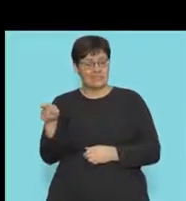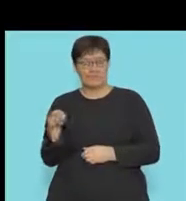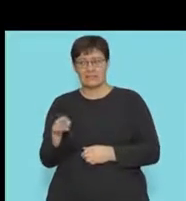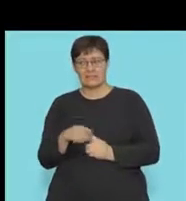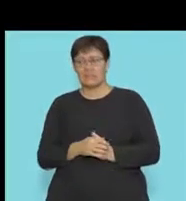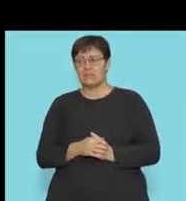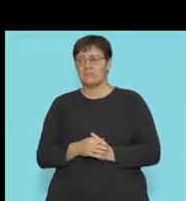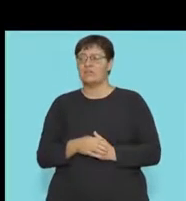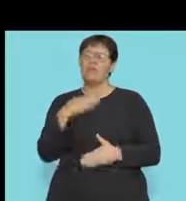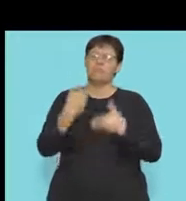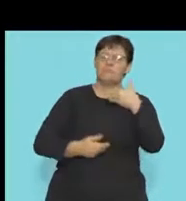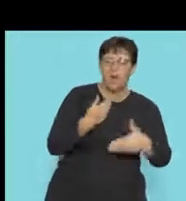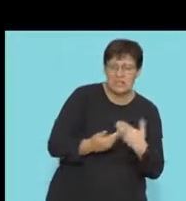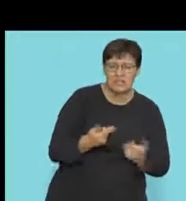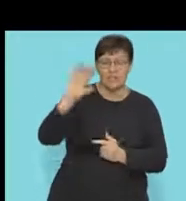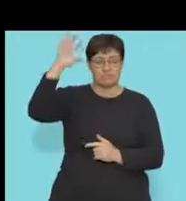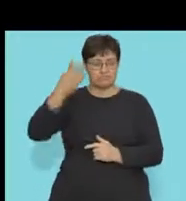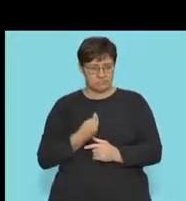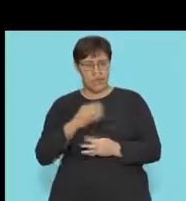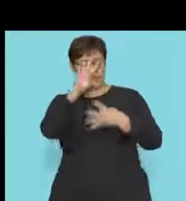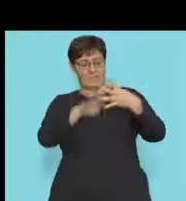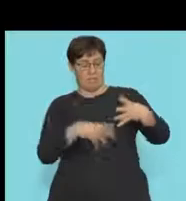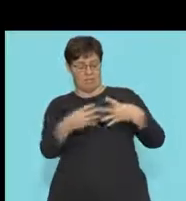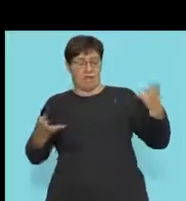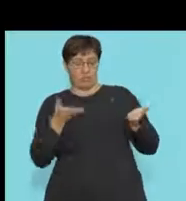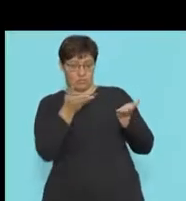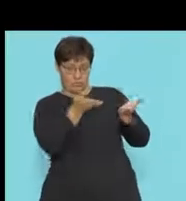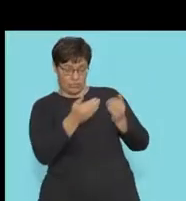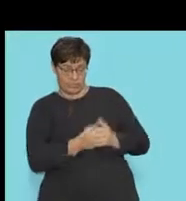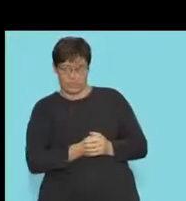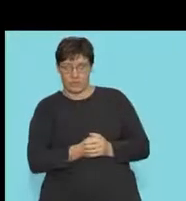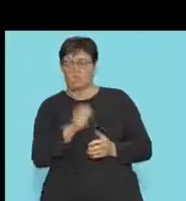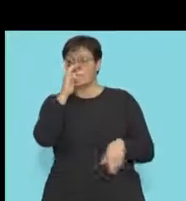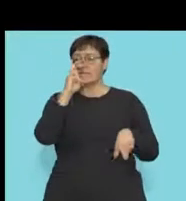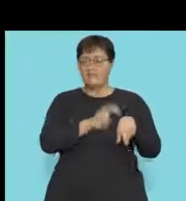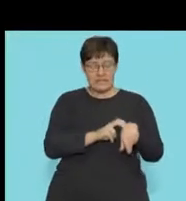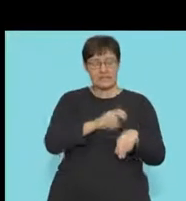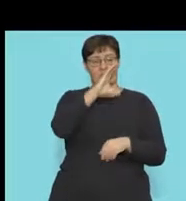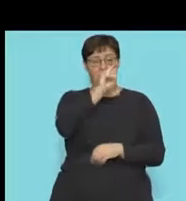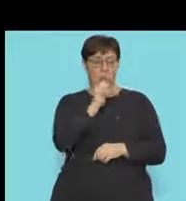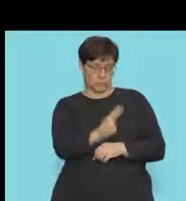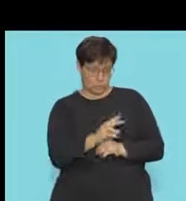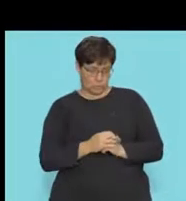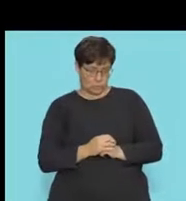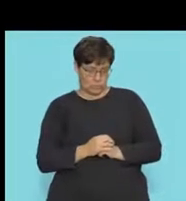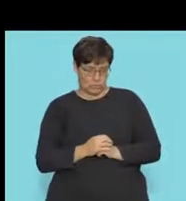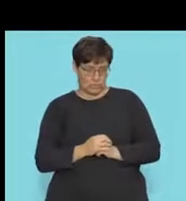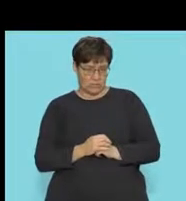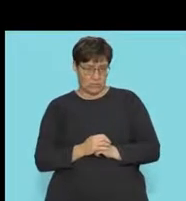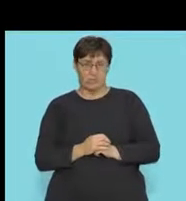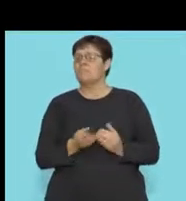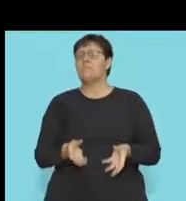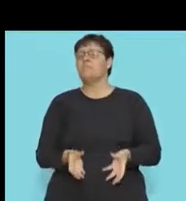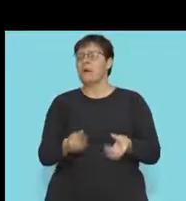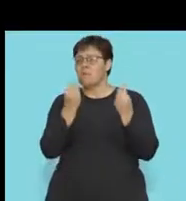of the process of photosynthesis can be tabulated as follows. We need carbon dioxide, and that we get